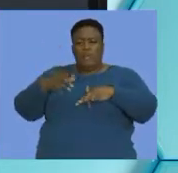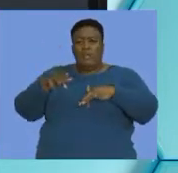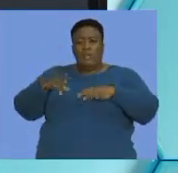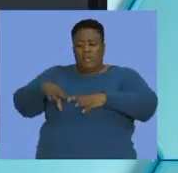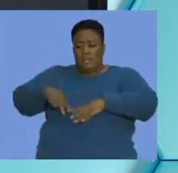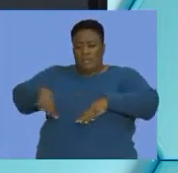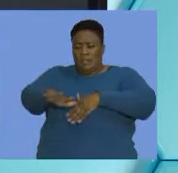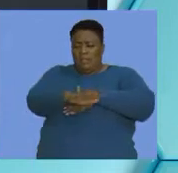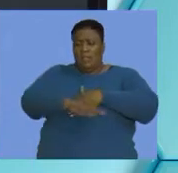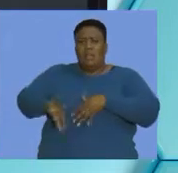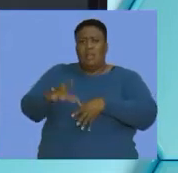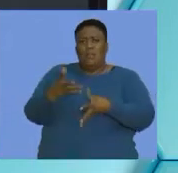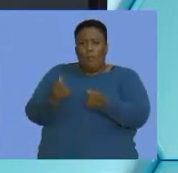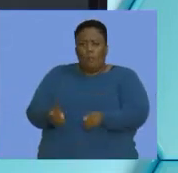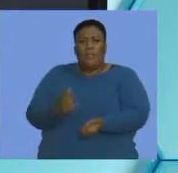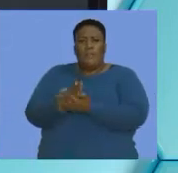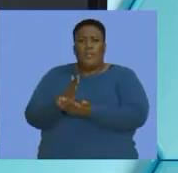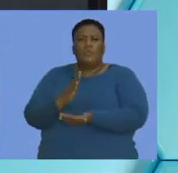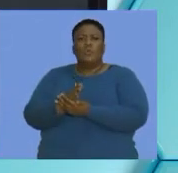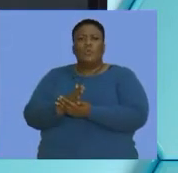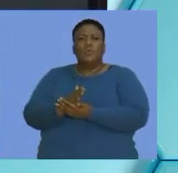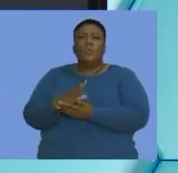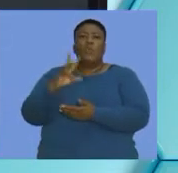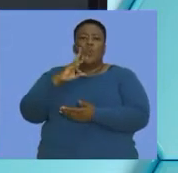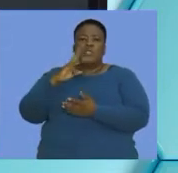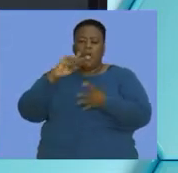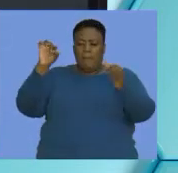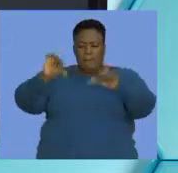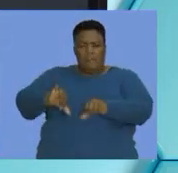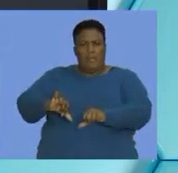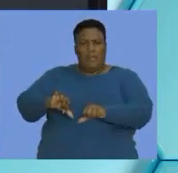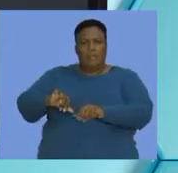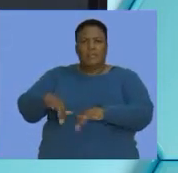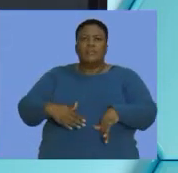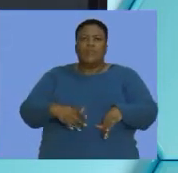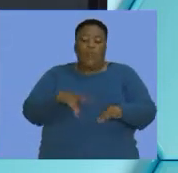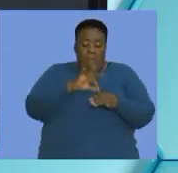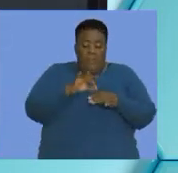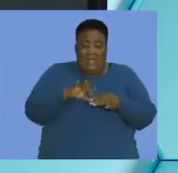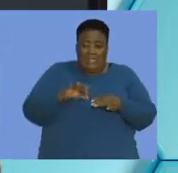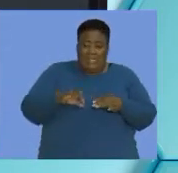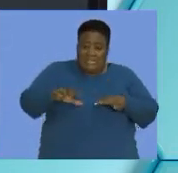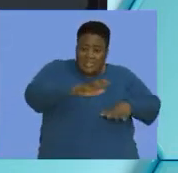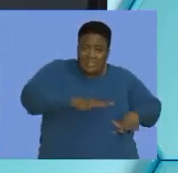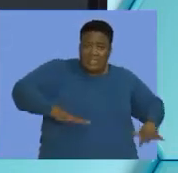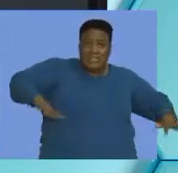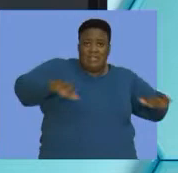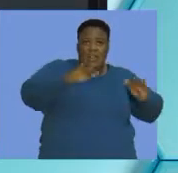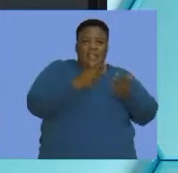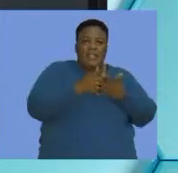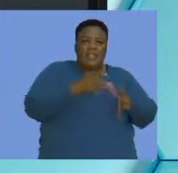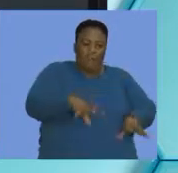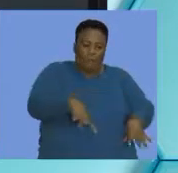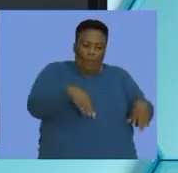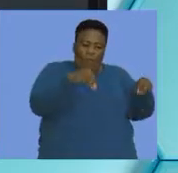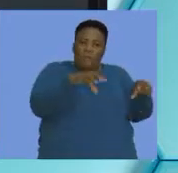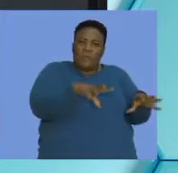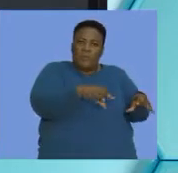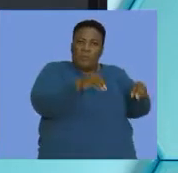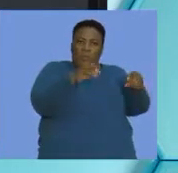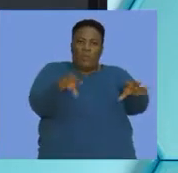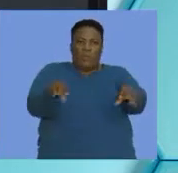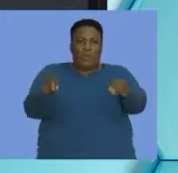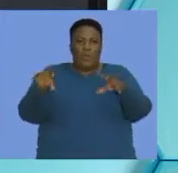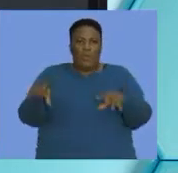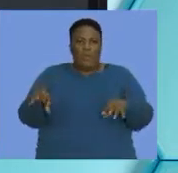have. So this ensures that the water returns to the water table and that plants living in and around these areas are able to extract this